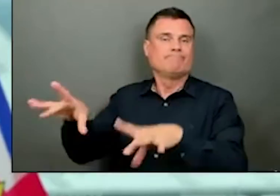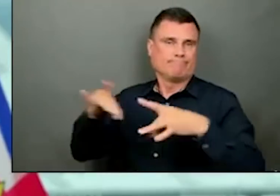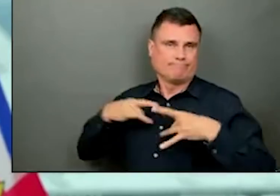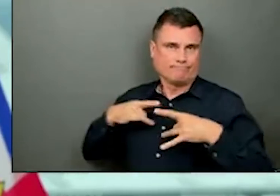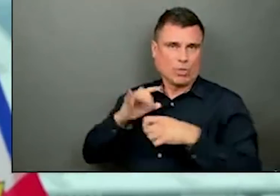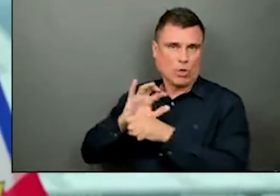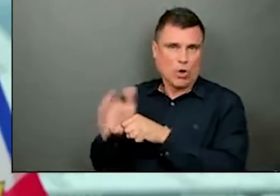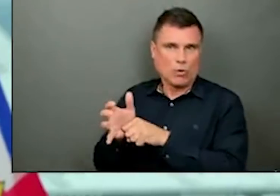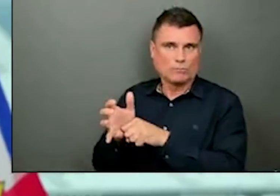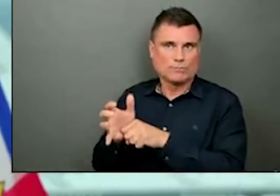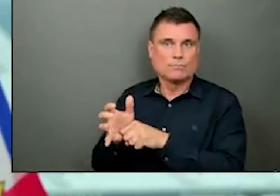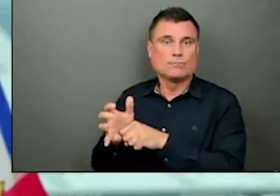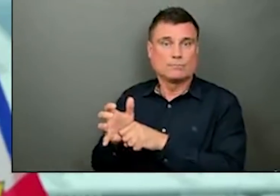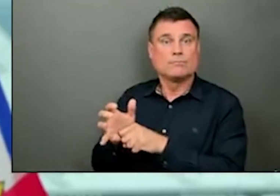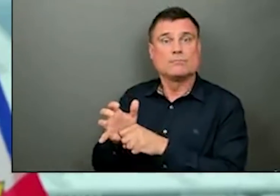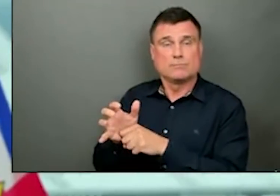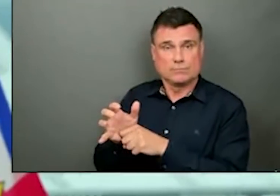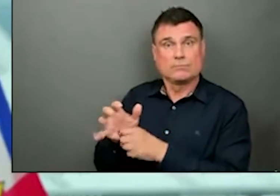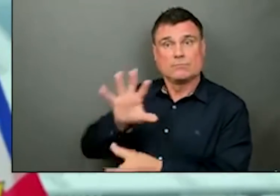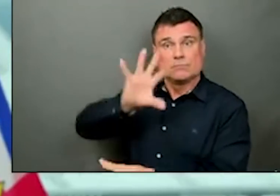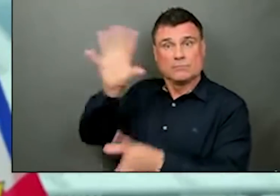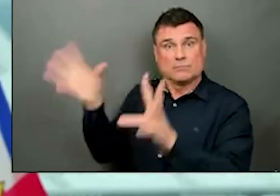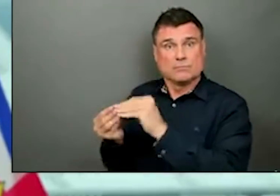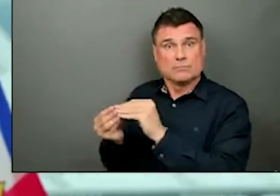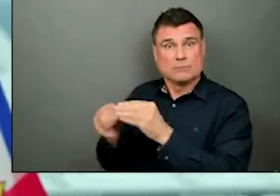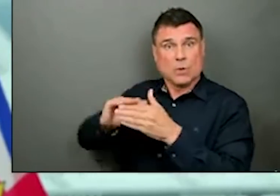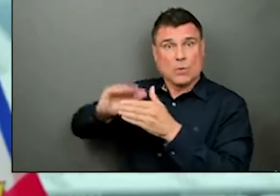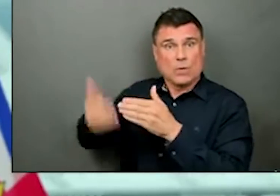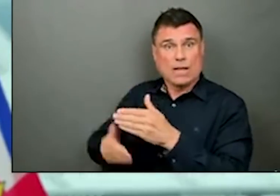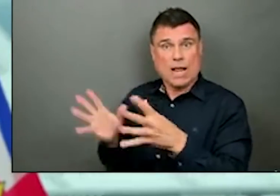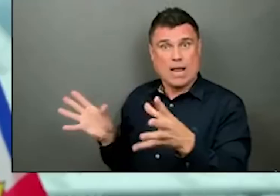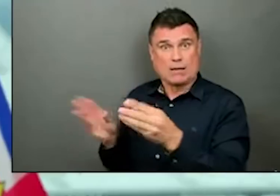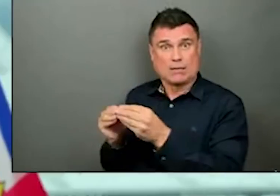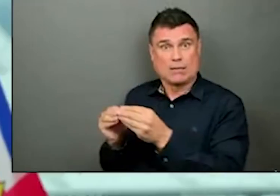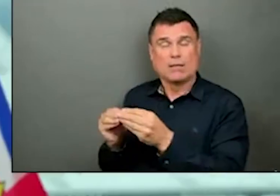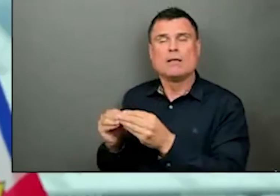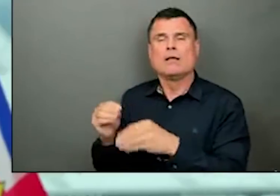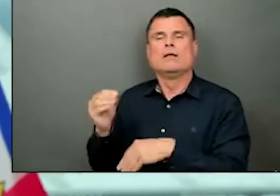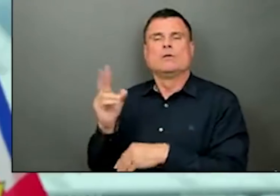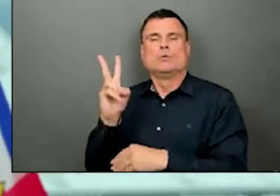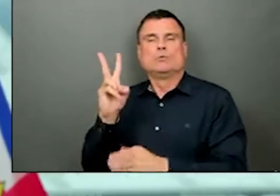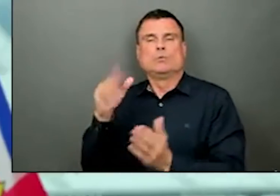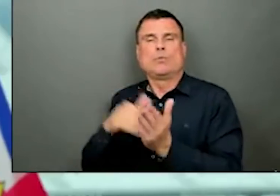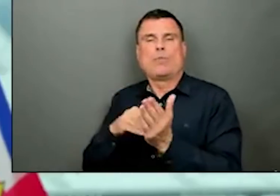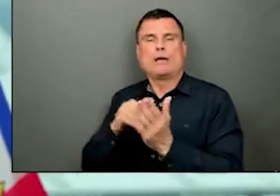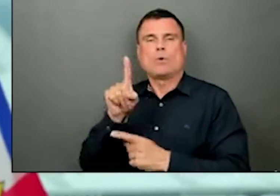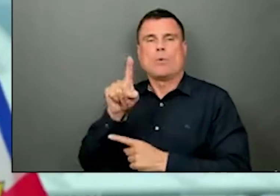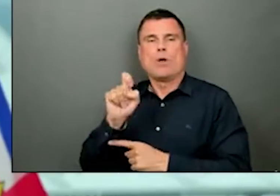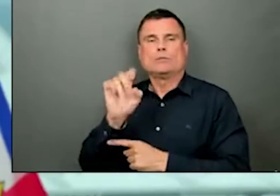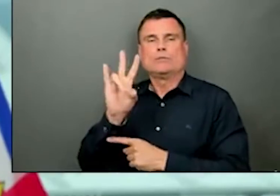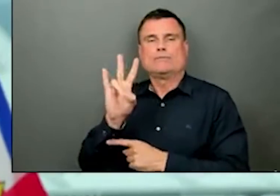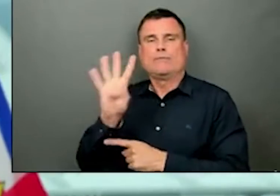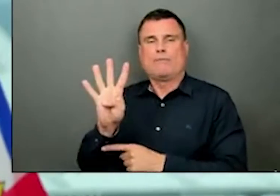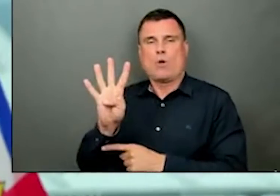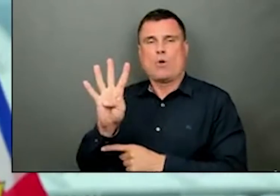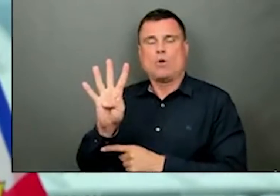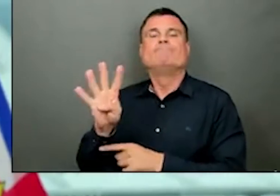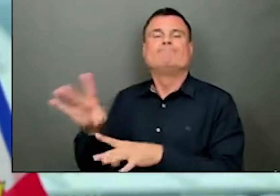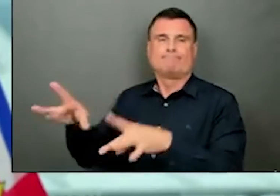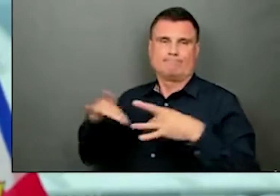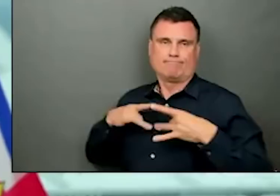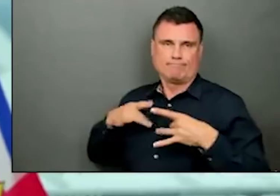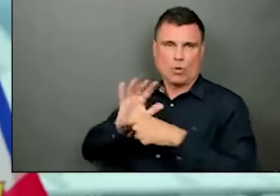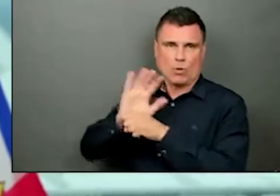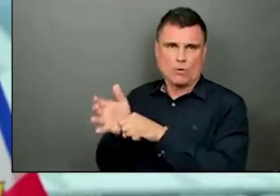were diagnosed with COVID-19. So that's a total of 2,174 new people diagnosed over the